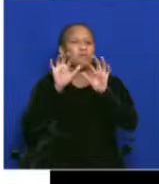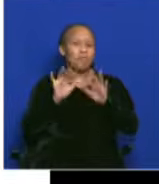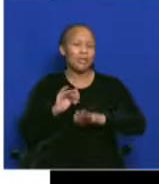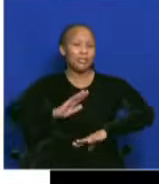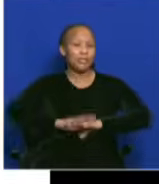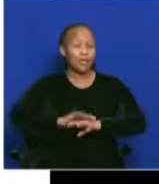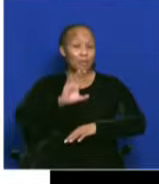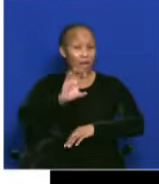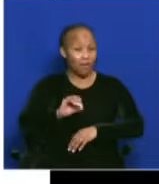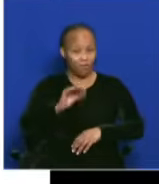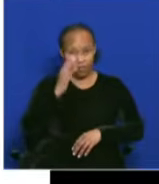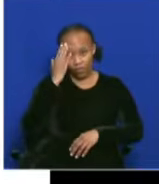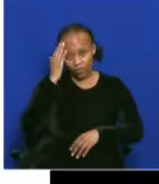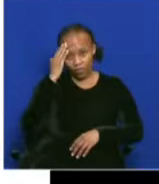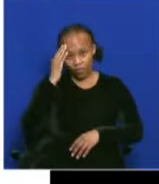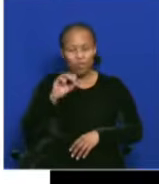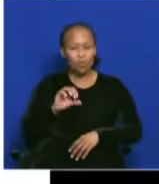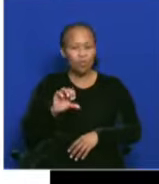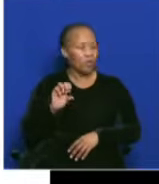their